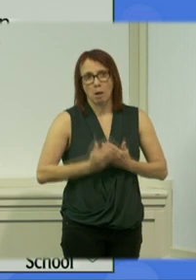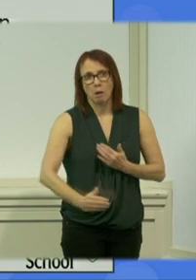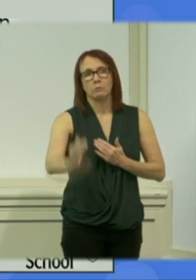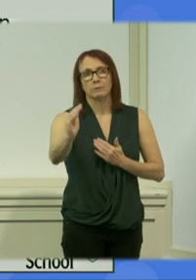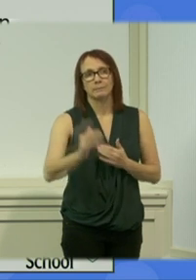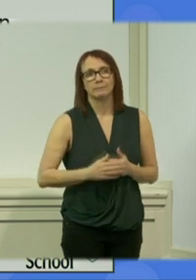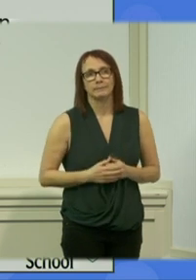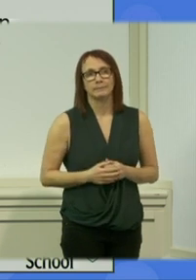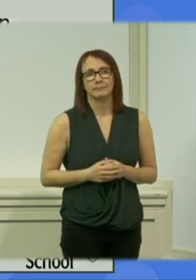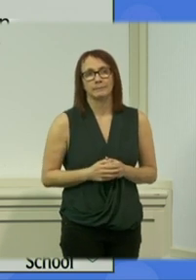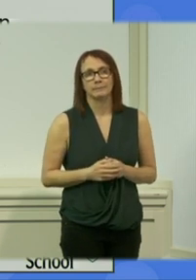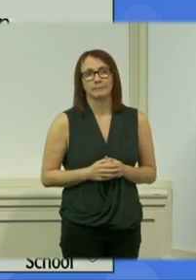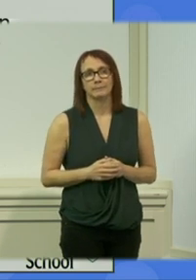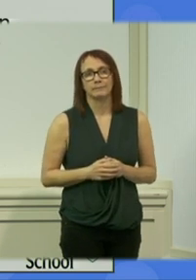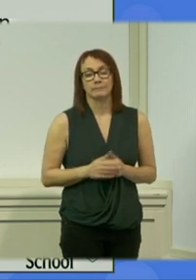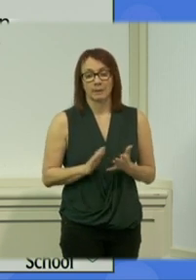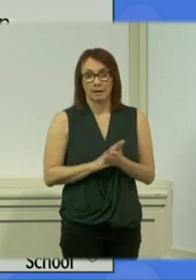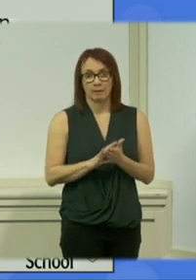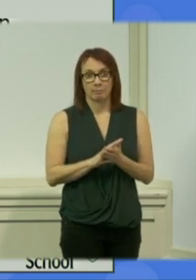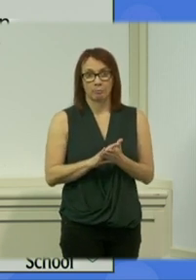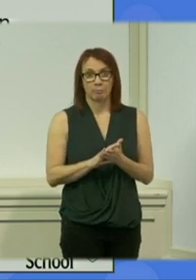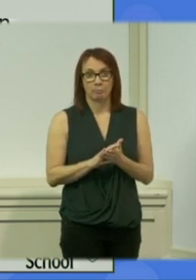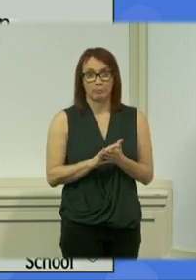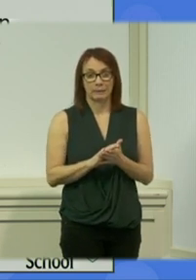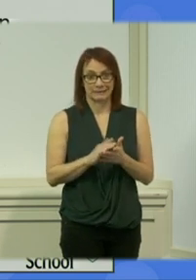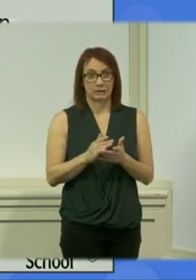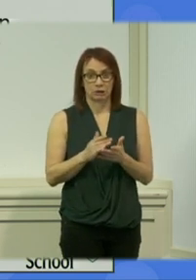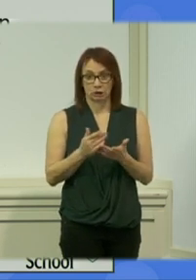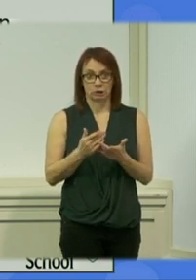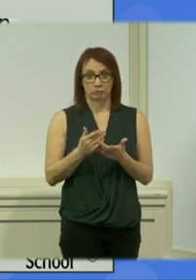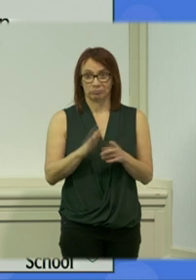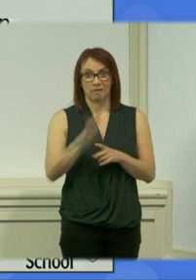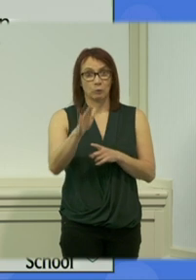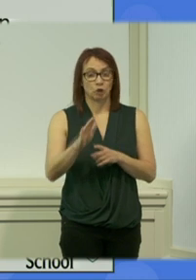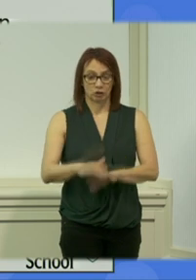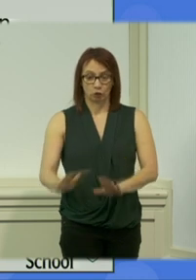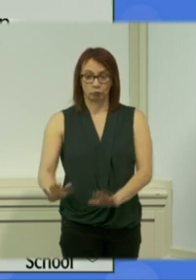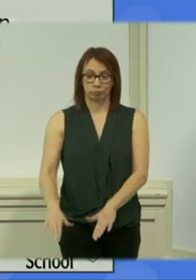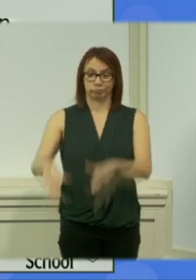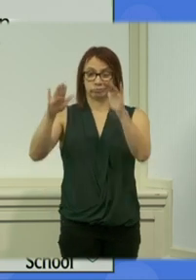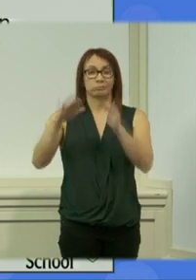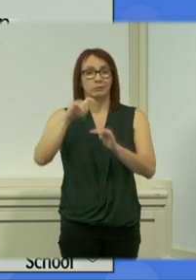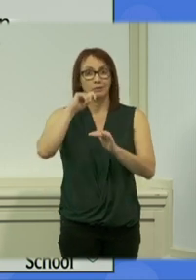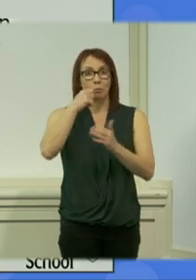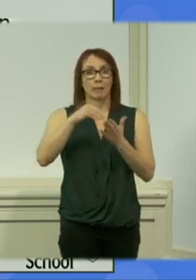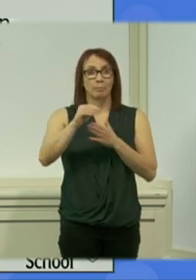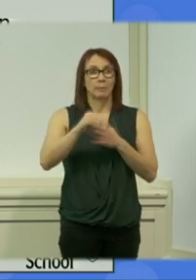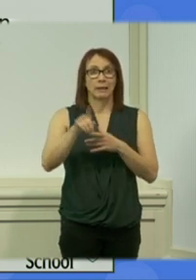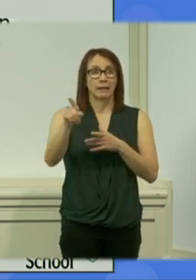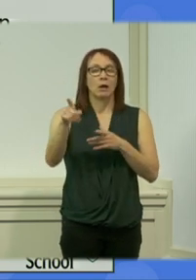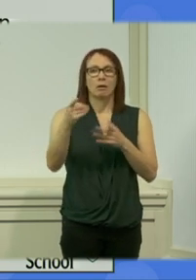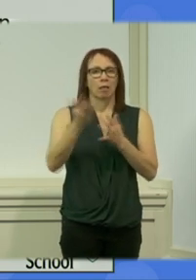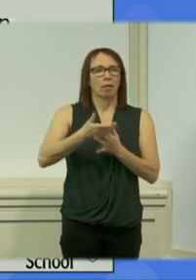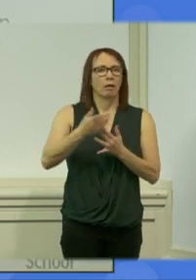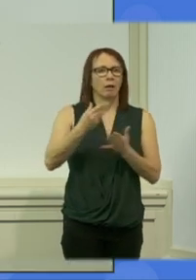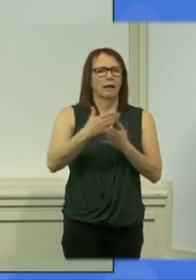debt. And so future generations are still paying back that debt interest. Oh, sorry. I'm just